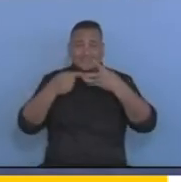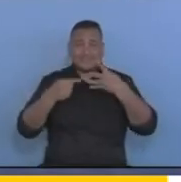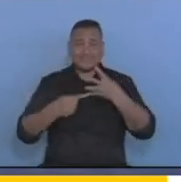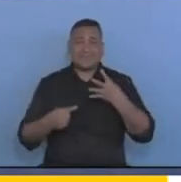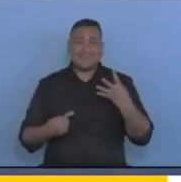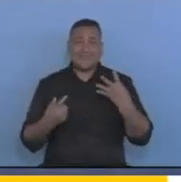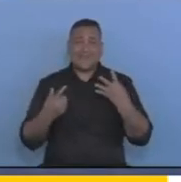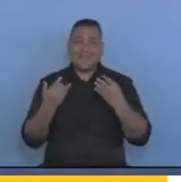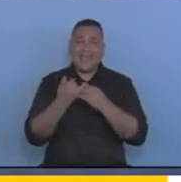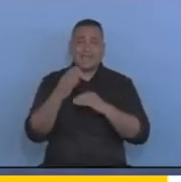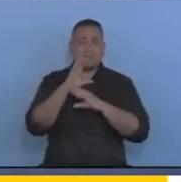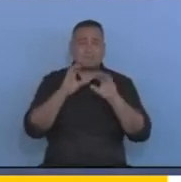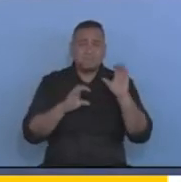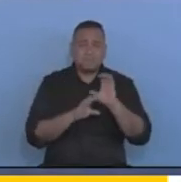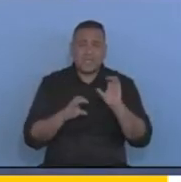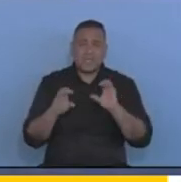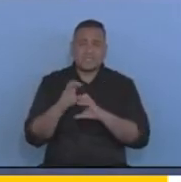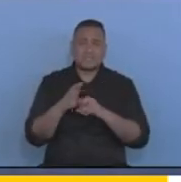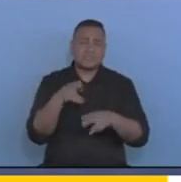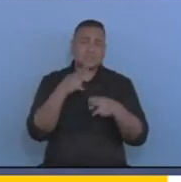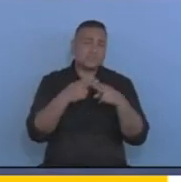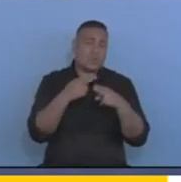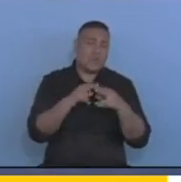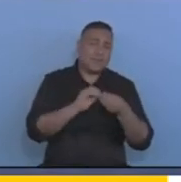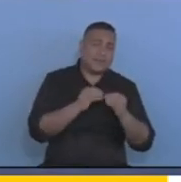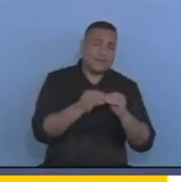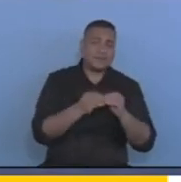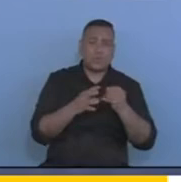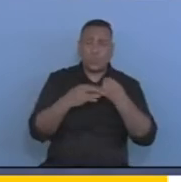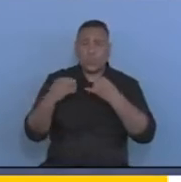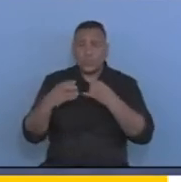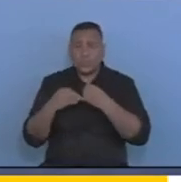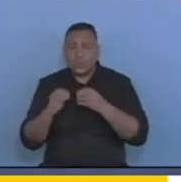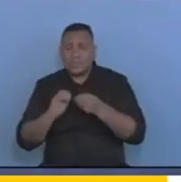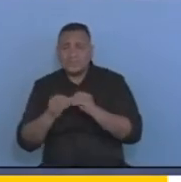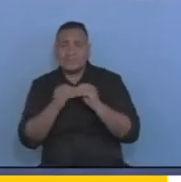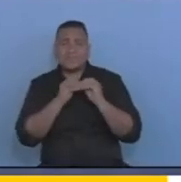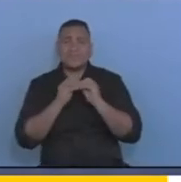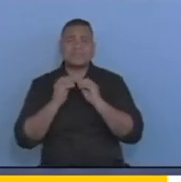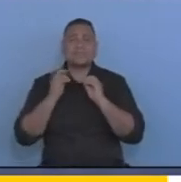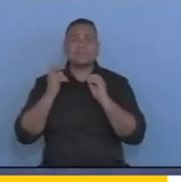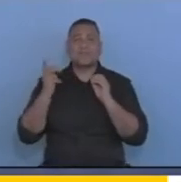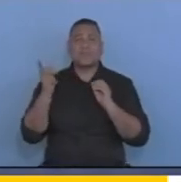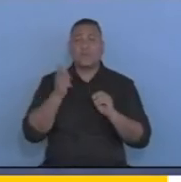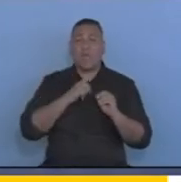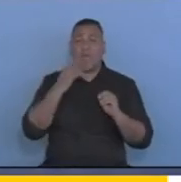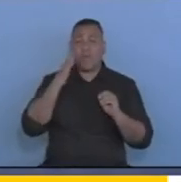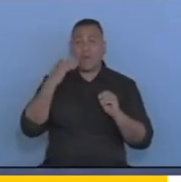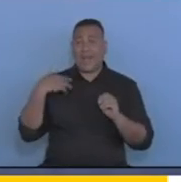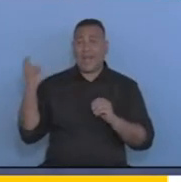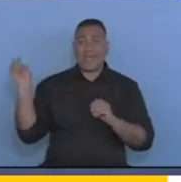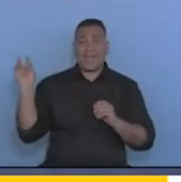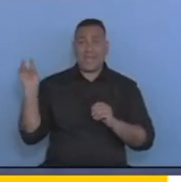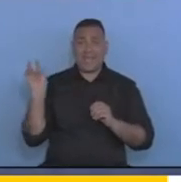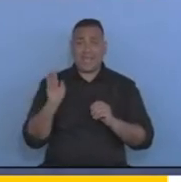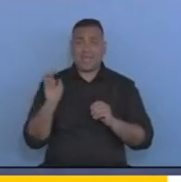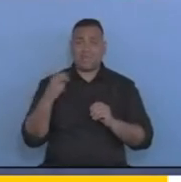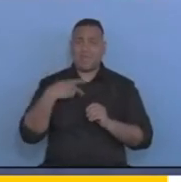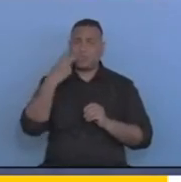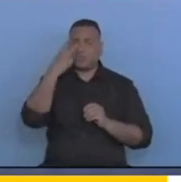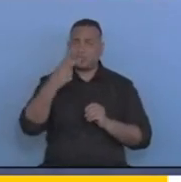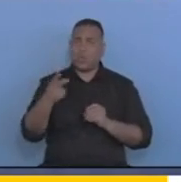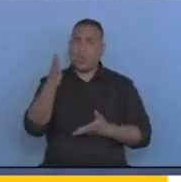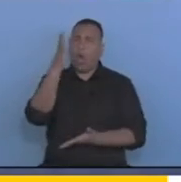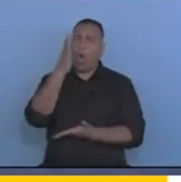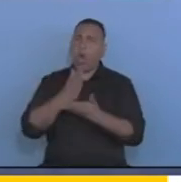and plumbing and all of that happening. Because on the way in, I actually saw these like half structures, and I was thinking to myself, you